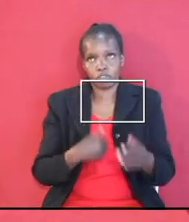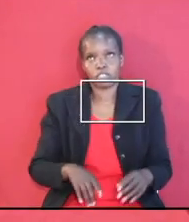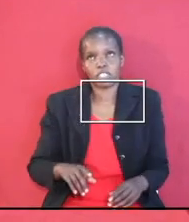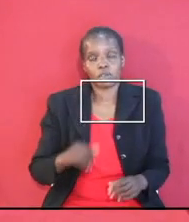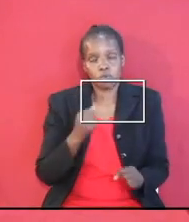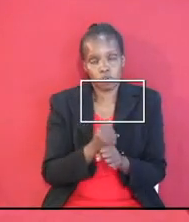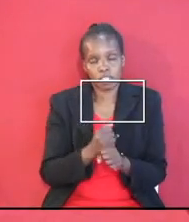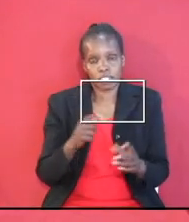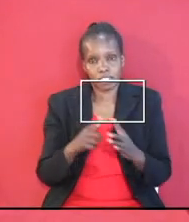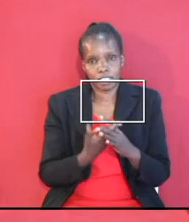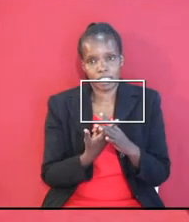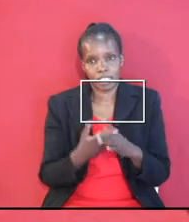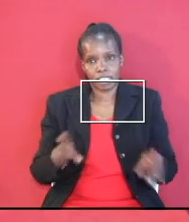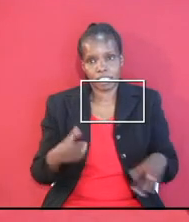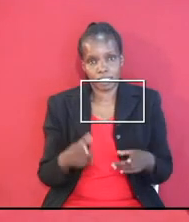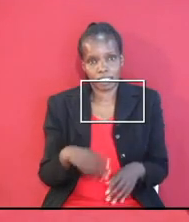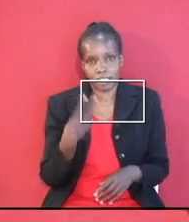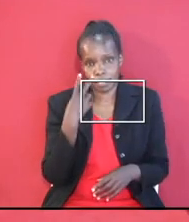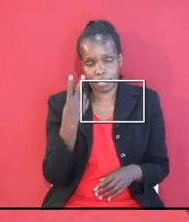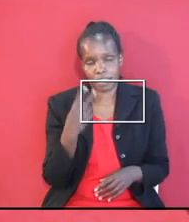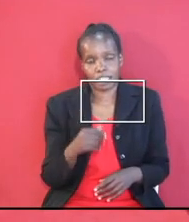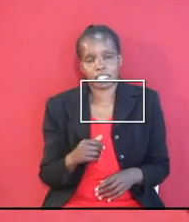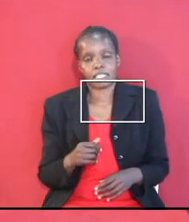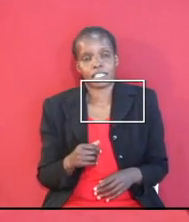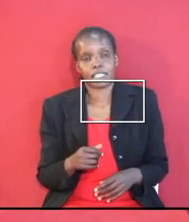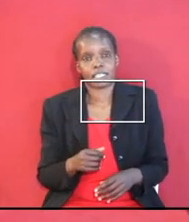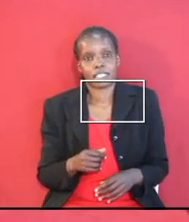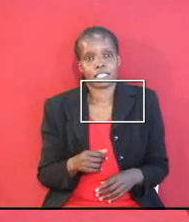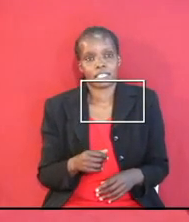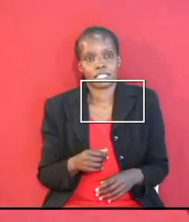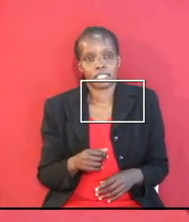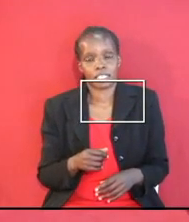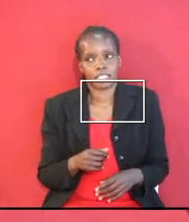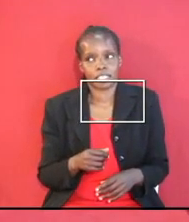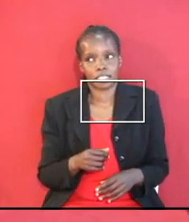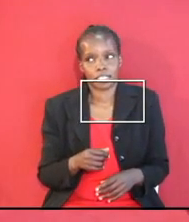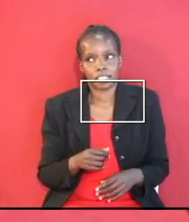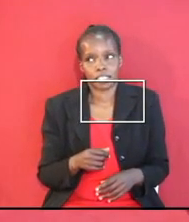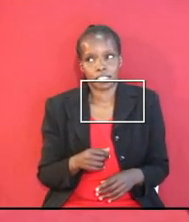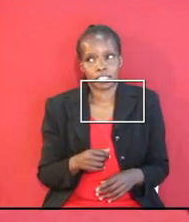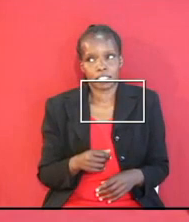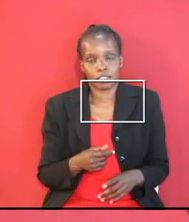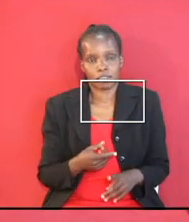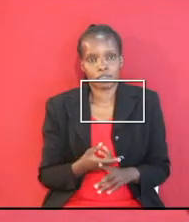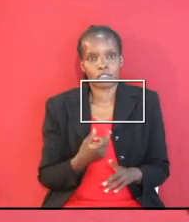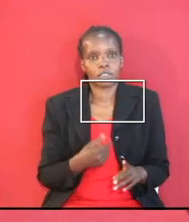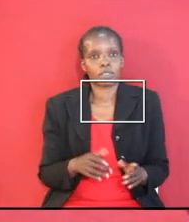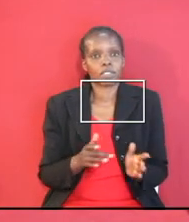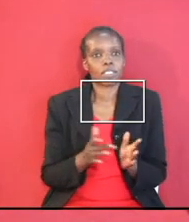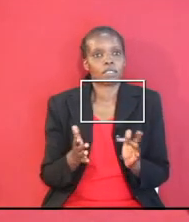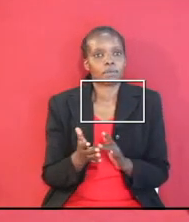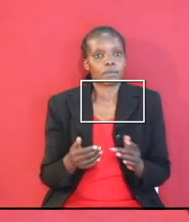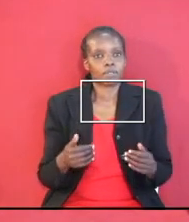begin? Let me see. Let me start from this side. Yes. Okay. From the Bible, we